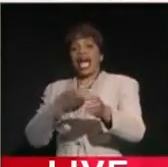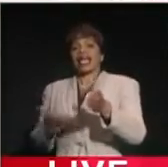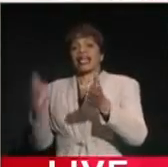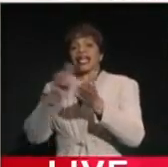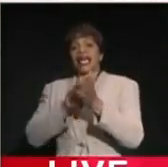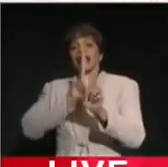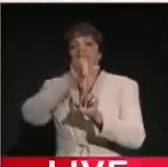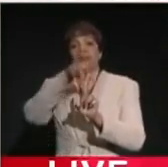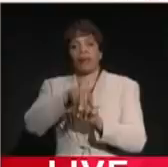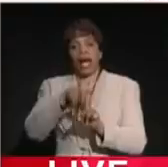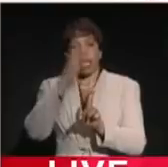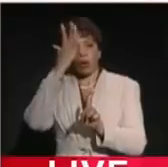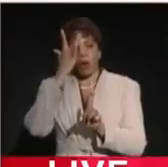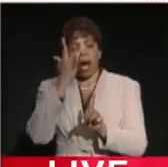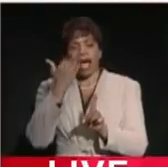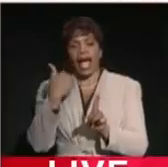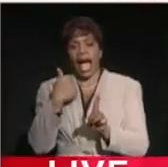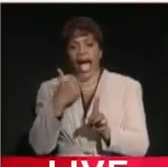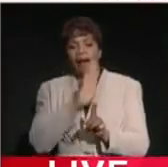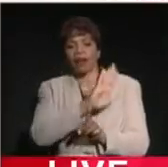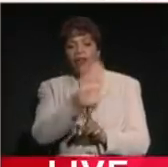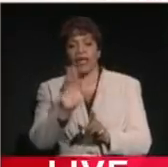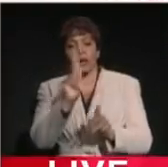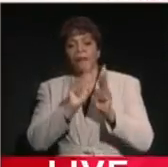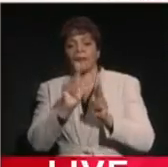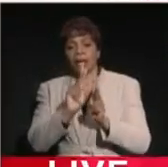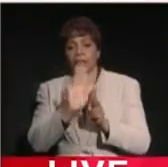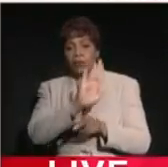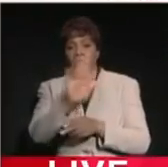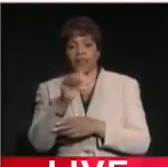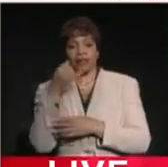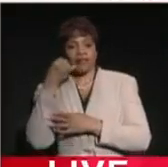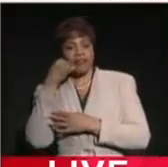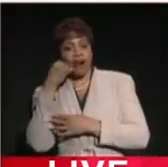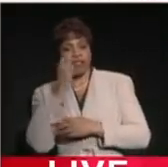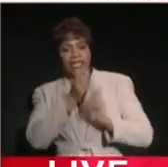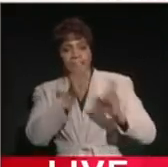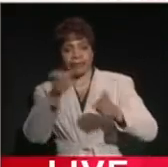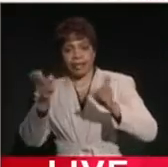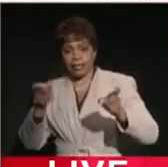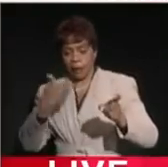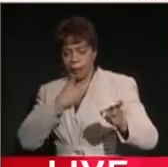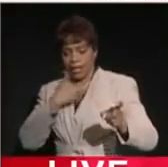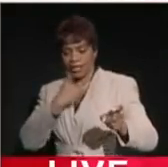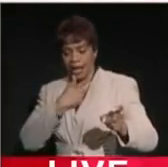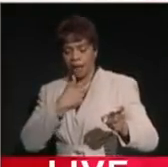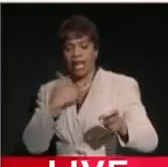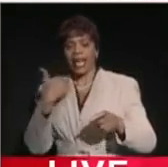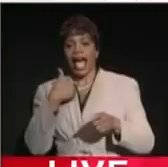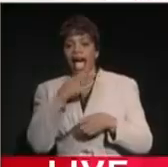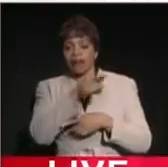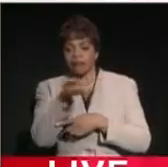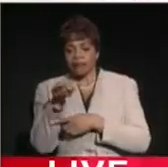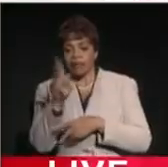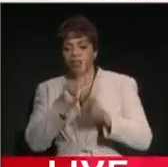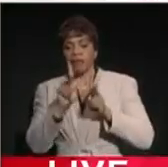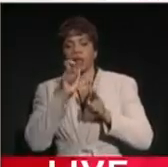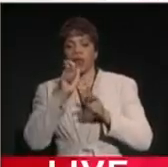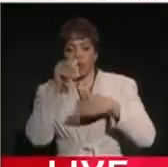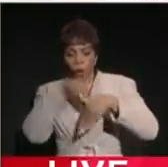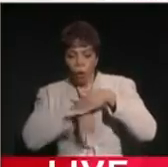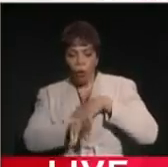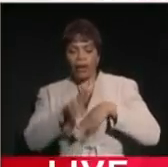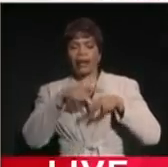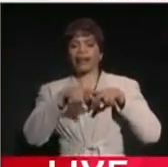those people hand out their cell phone numbers like I do when I rehire them. I'm going to make those people sit down and actually take the train every